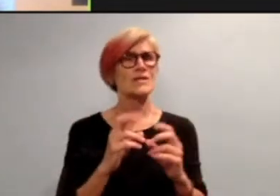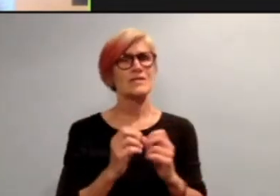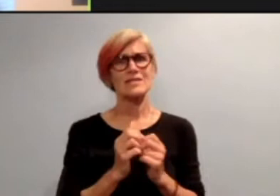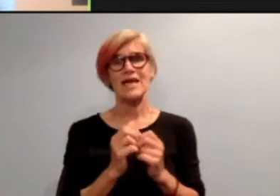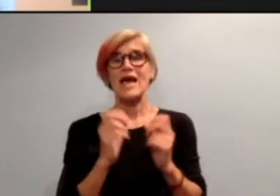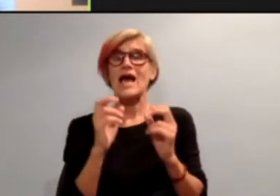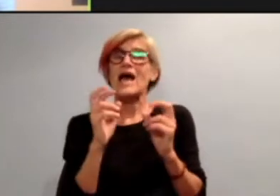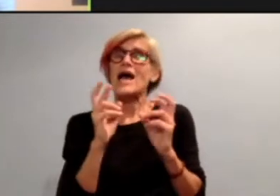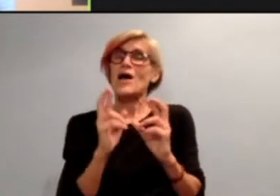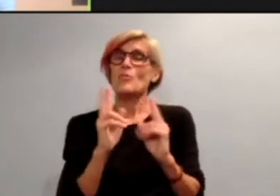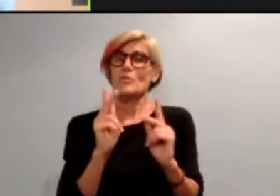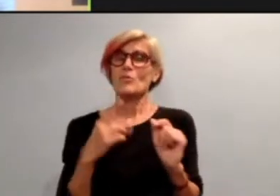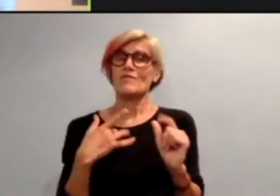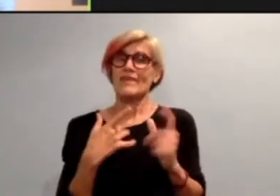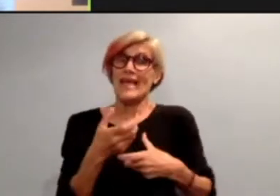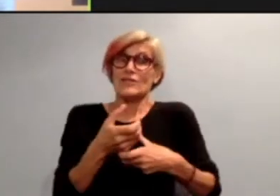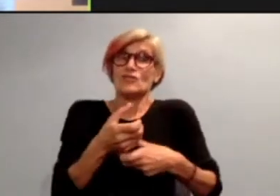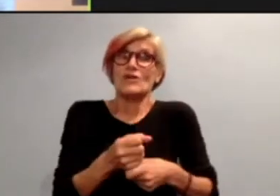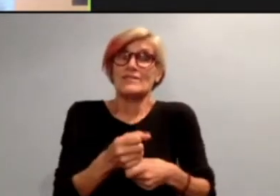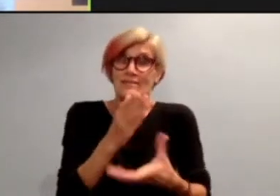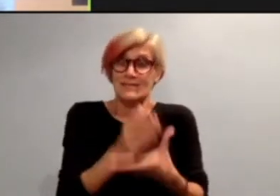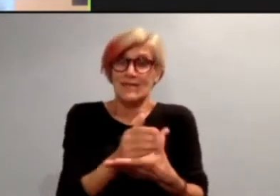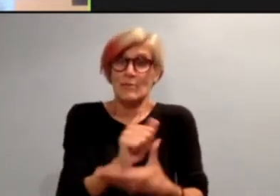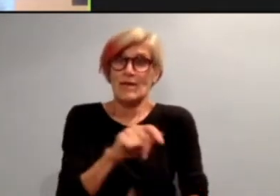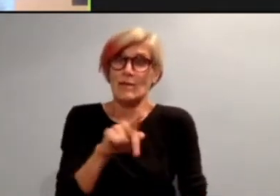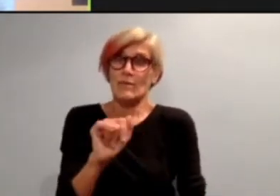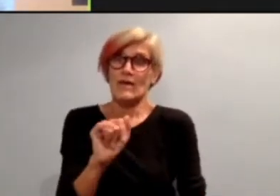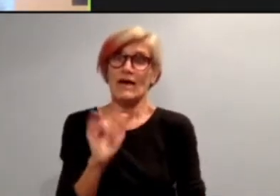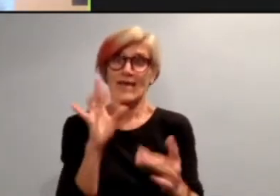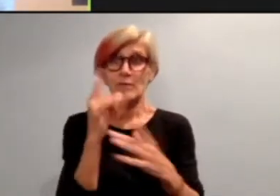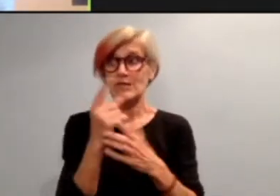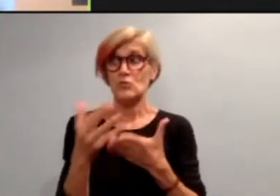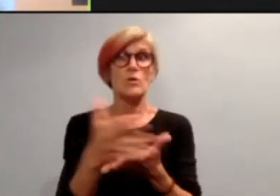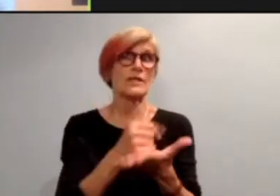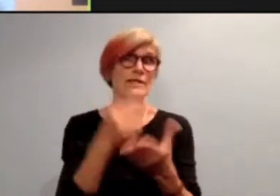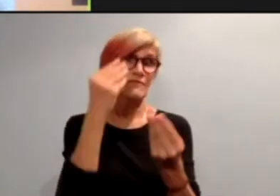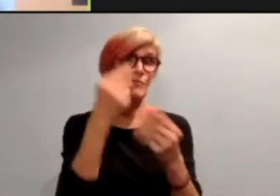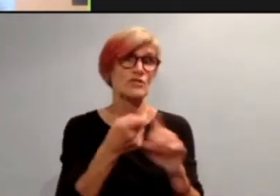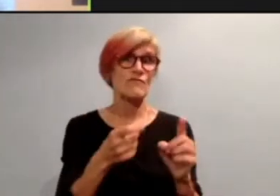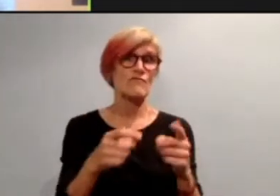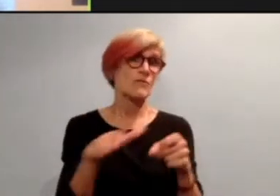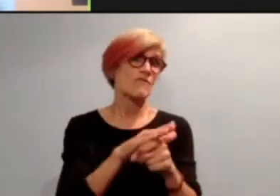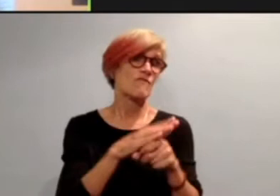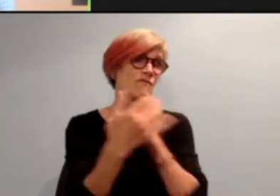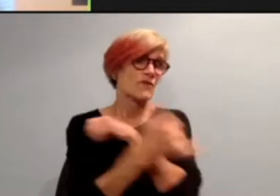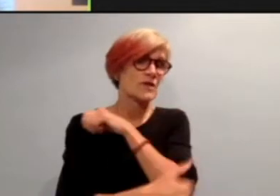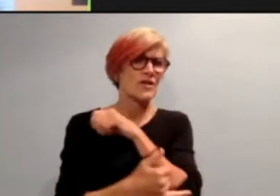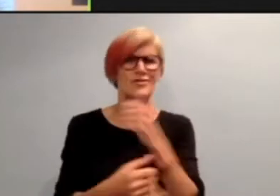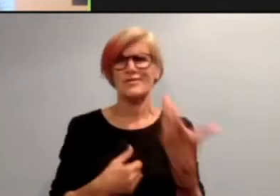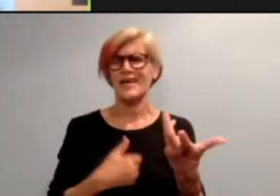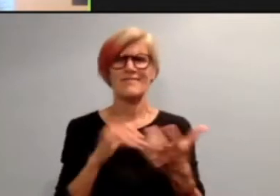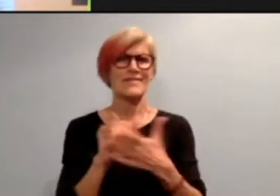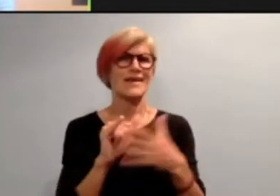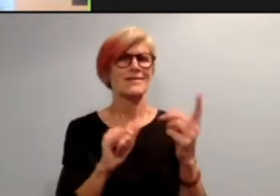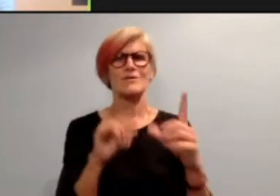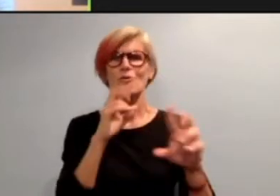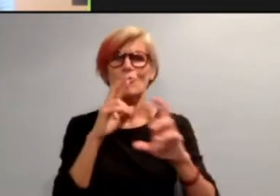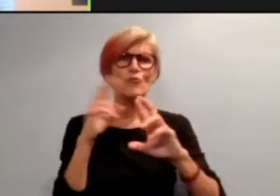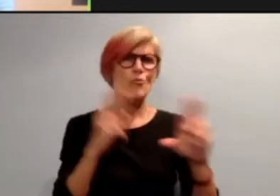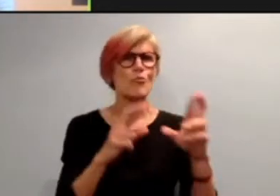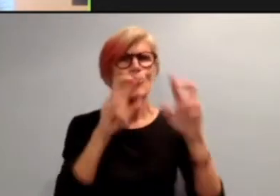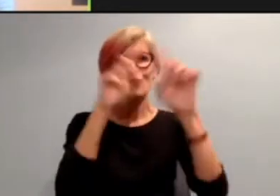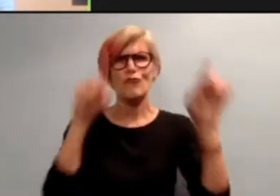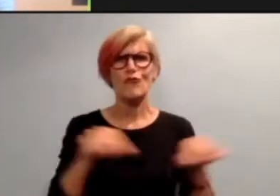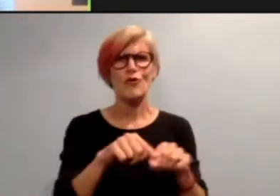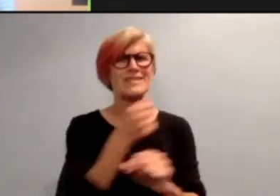AAPI Hate, because we are collecting data from across the country. The reporting form is in multiple languages, multiple Asian